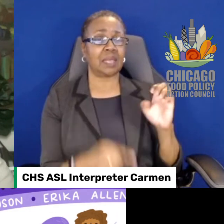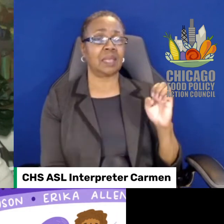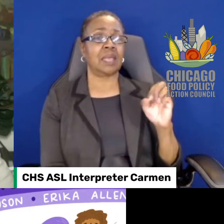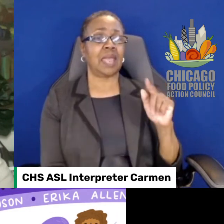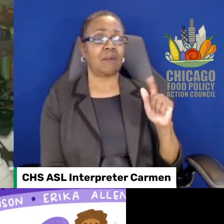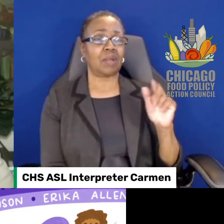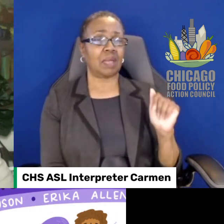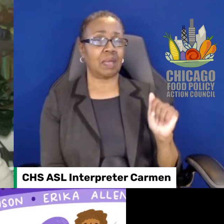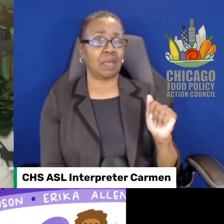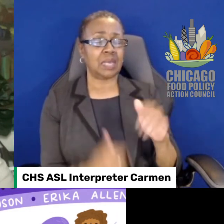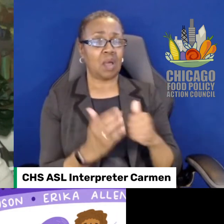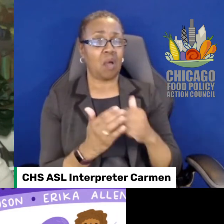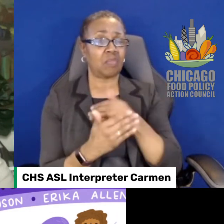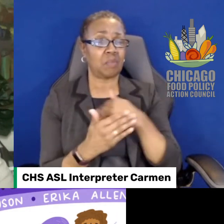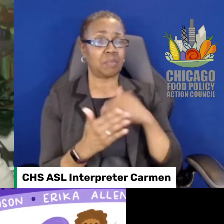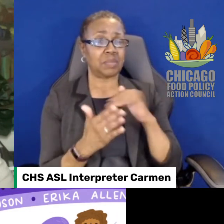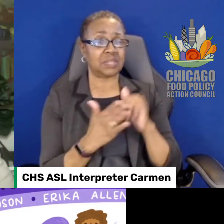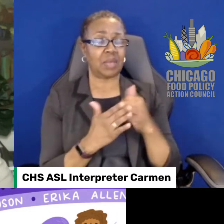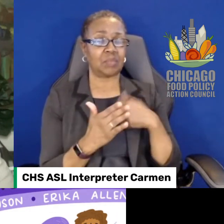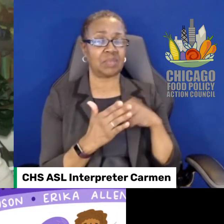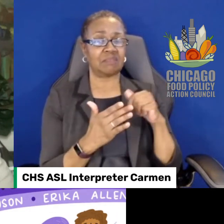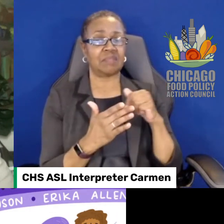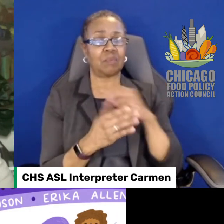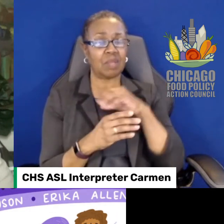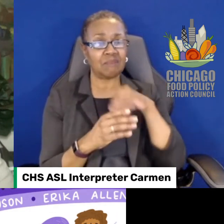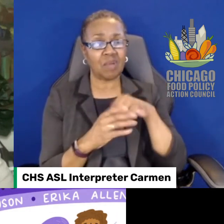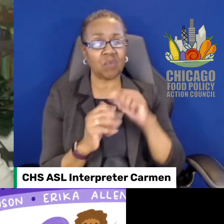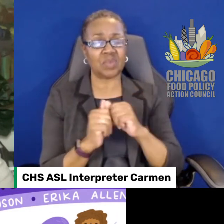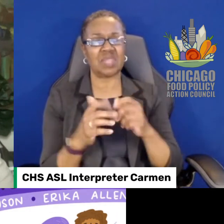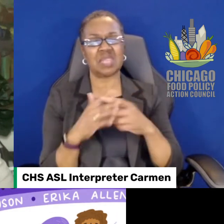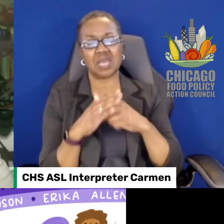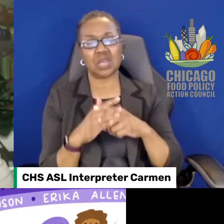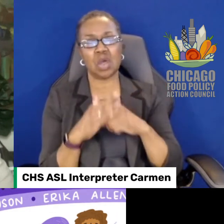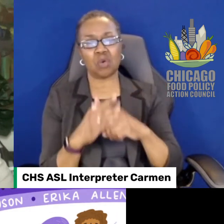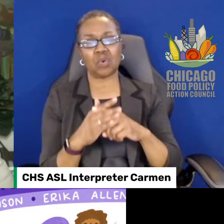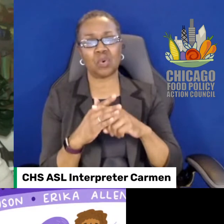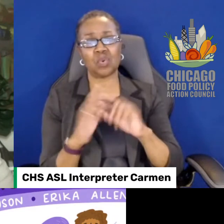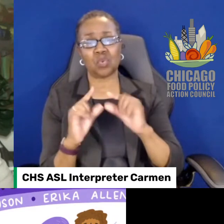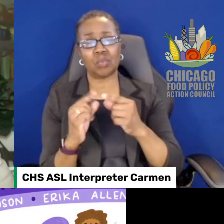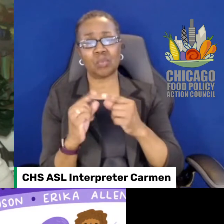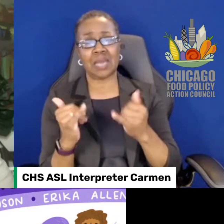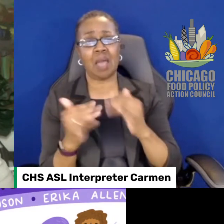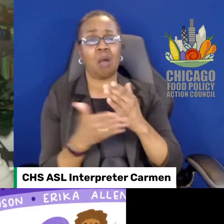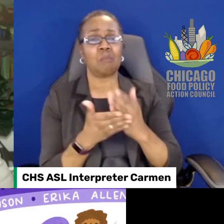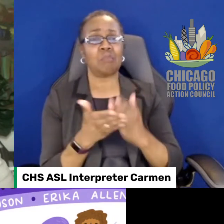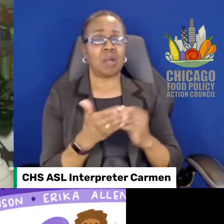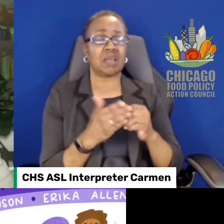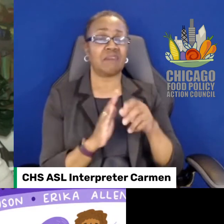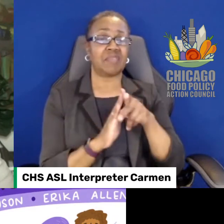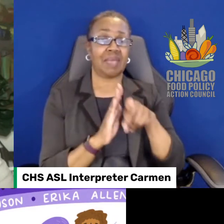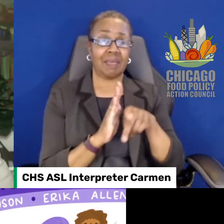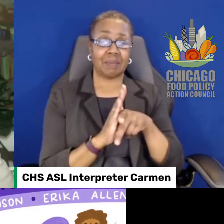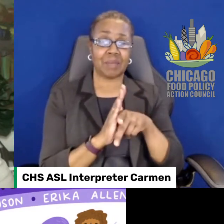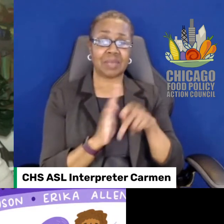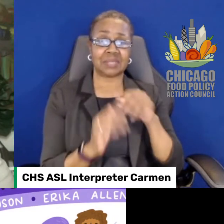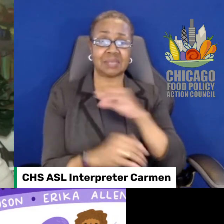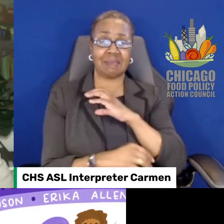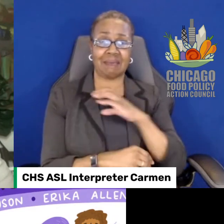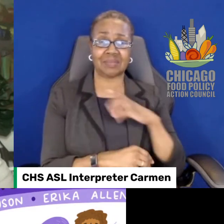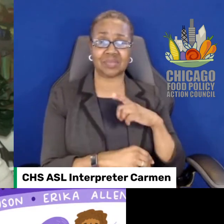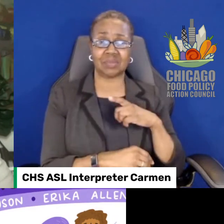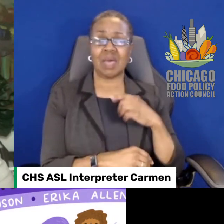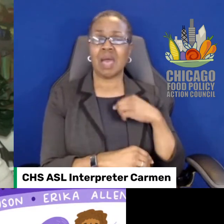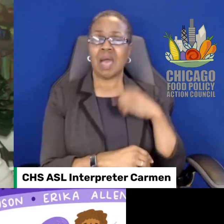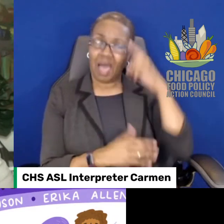all the members that were part of the inaugural group and that are now part of the Equity Council. I'm a firm believer that, to solve